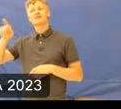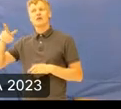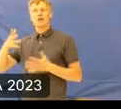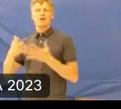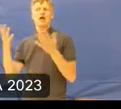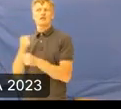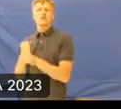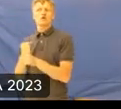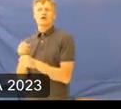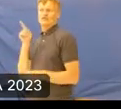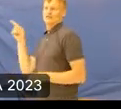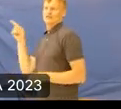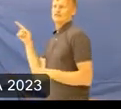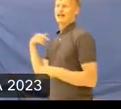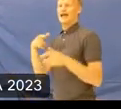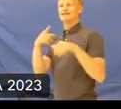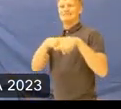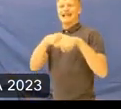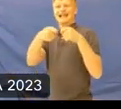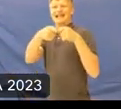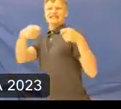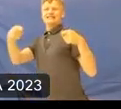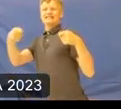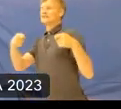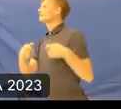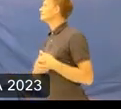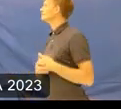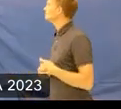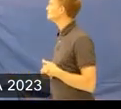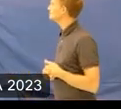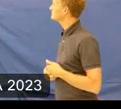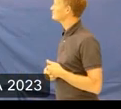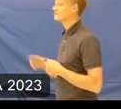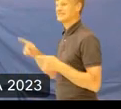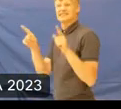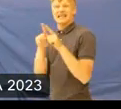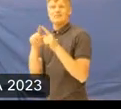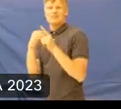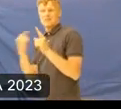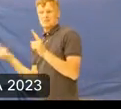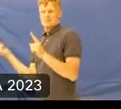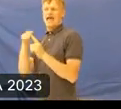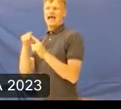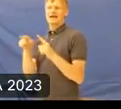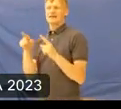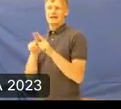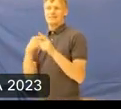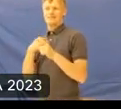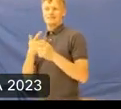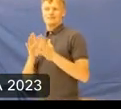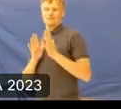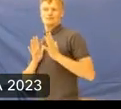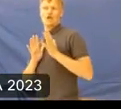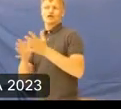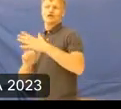latencies in it. This is we're back to this bottleneck issue. And they know, they can tell you about